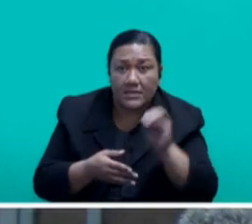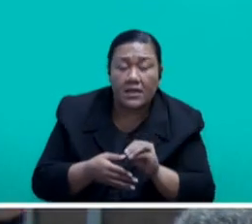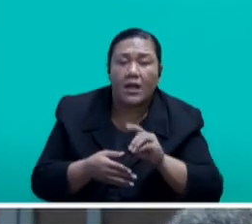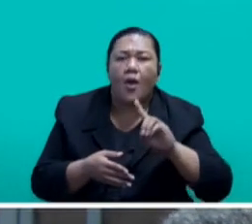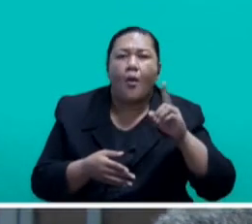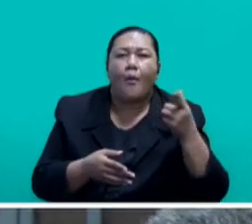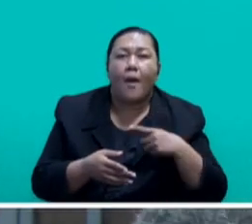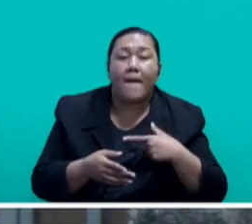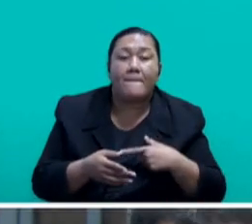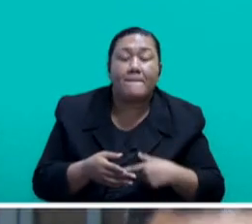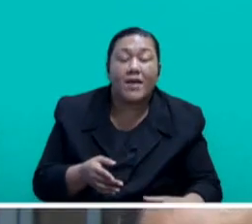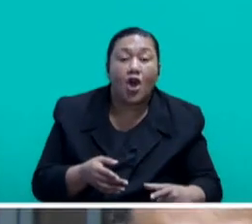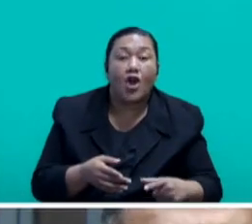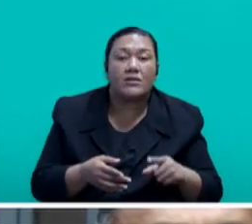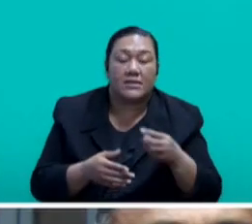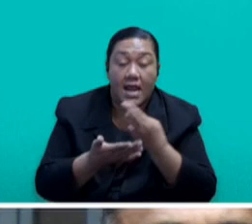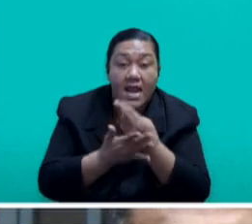previous government.